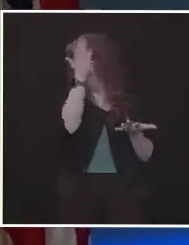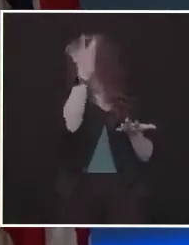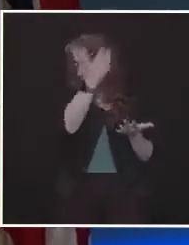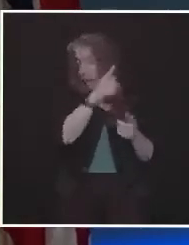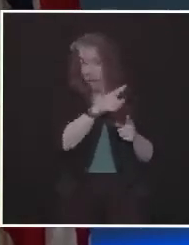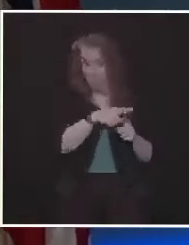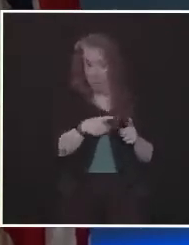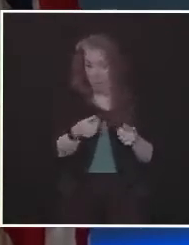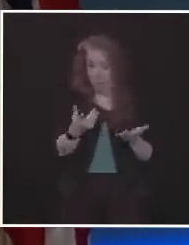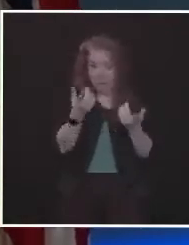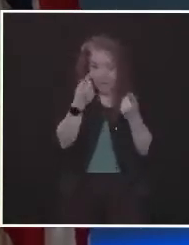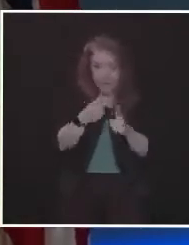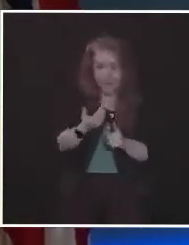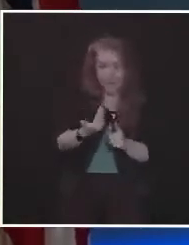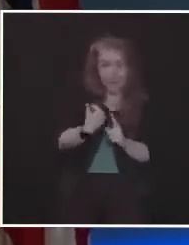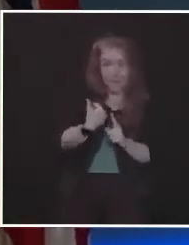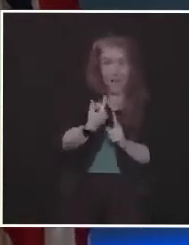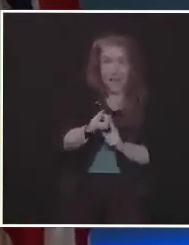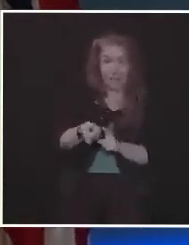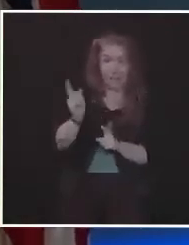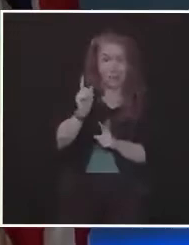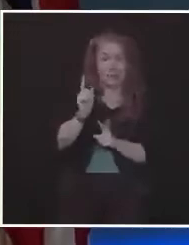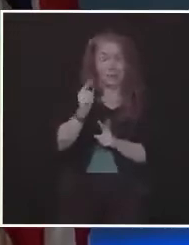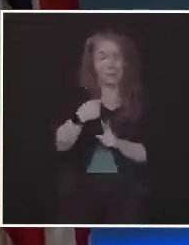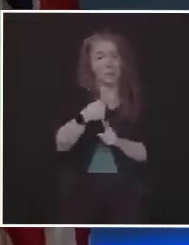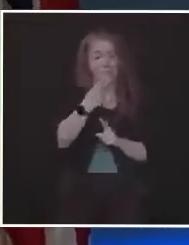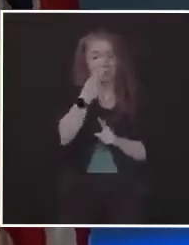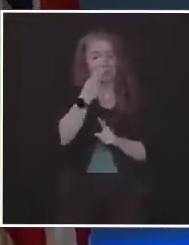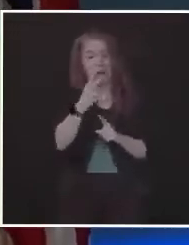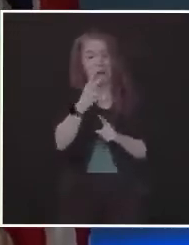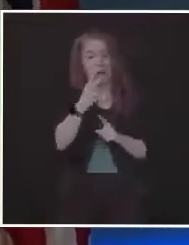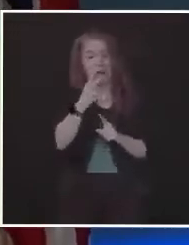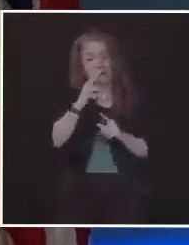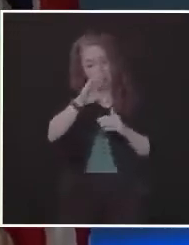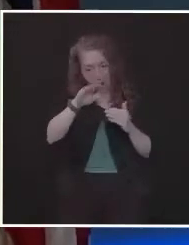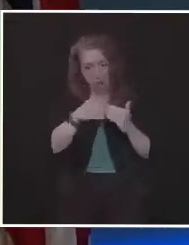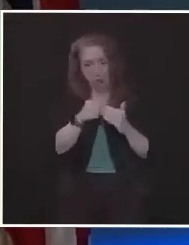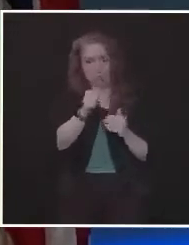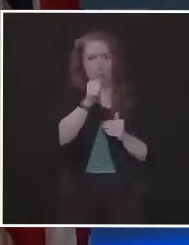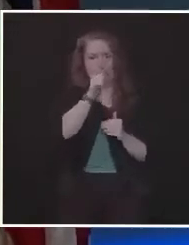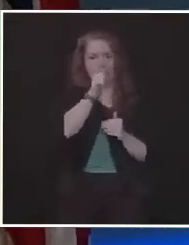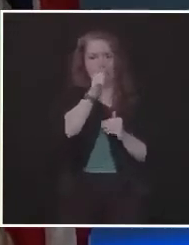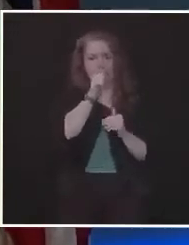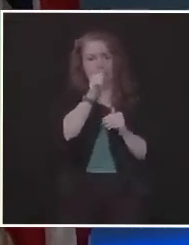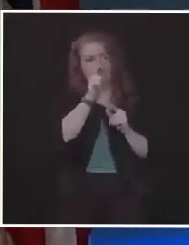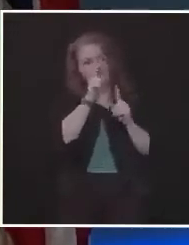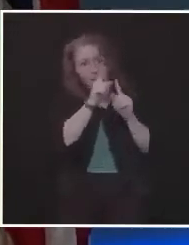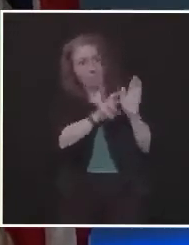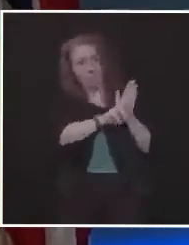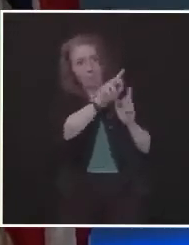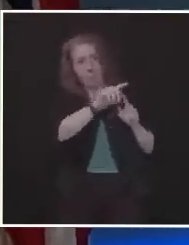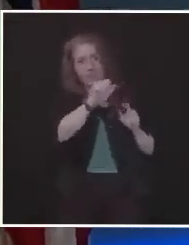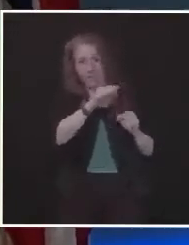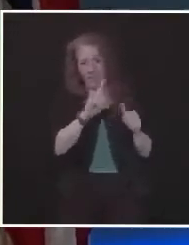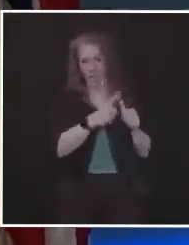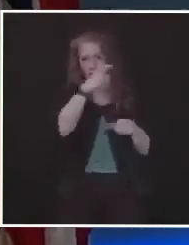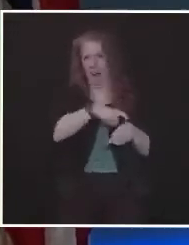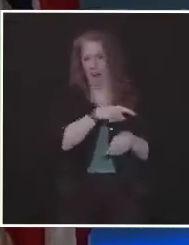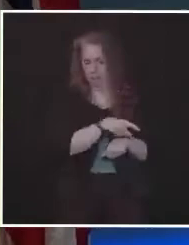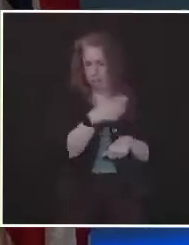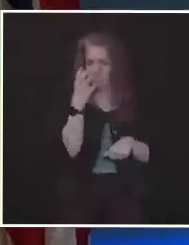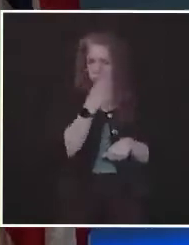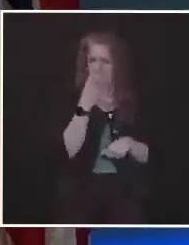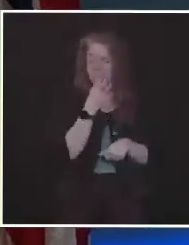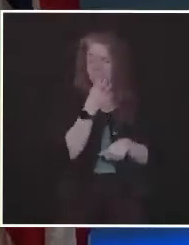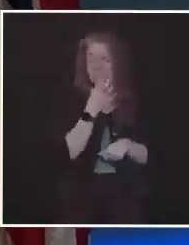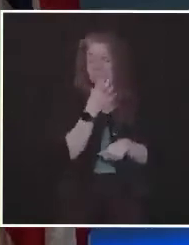the launch of the first all-private mission to space, and not to mention the incredible achievements